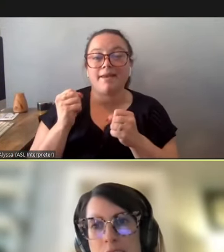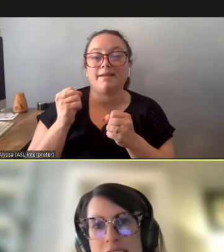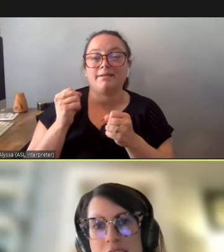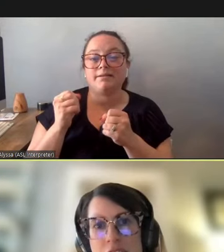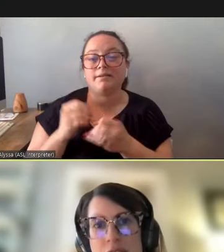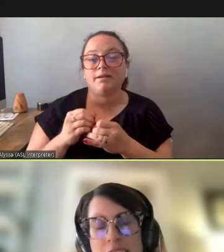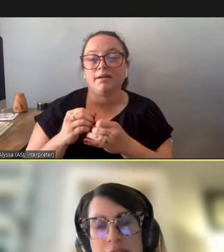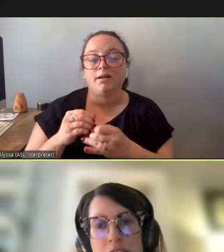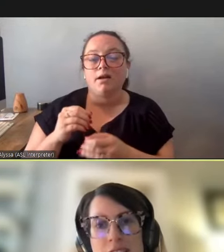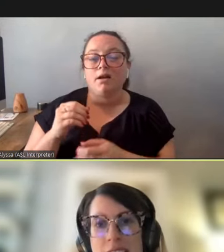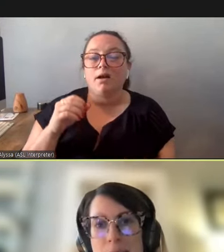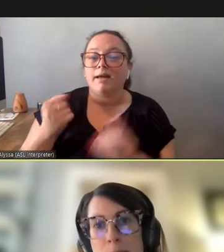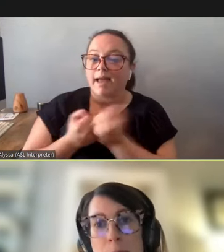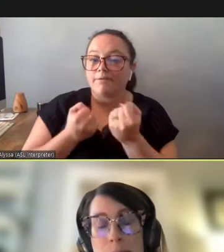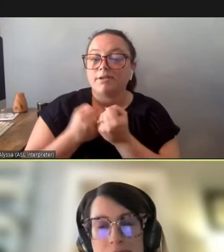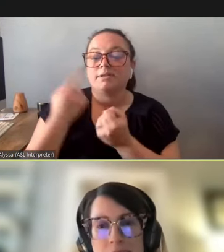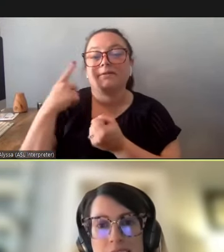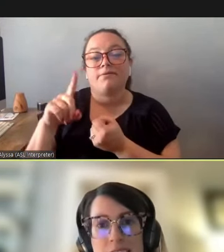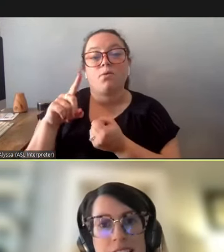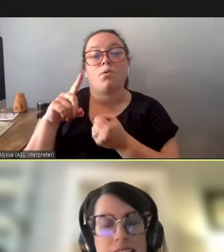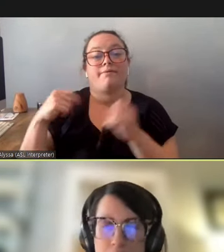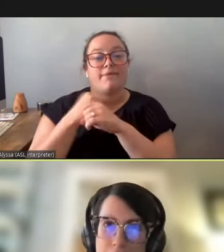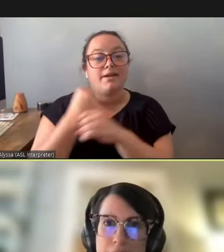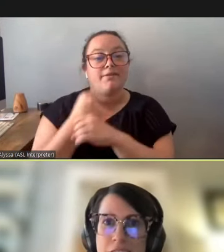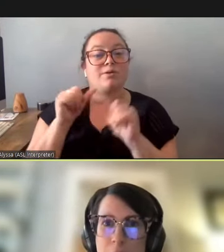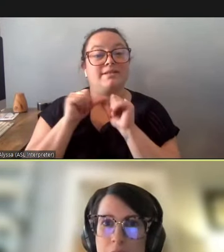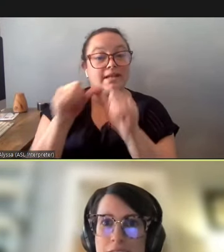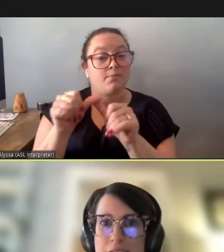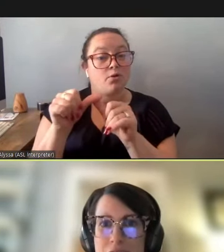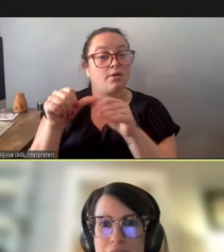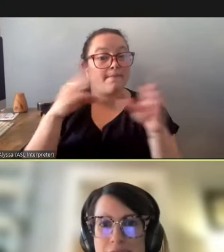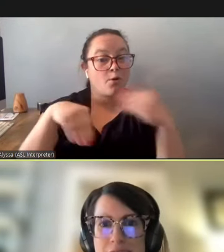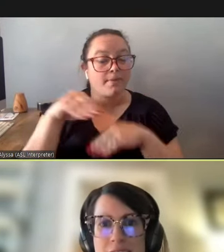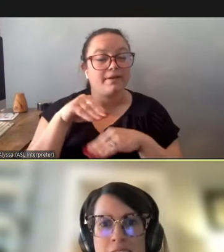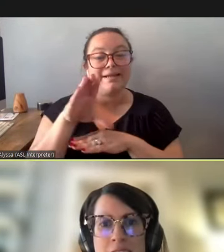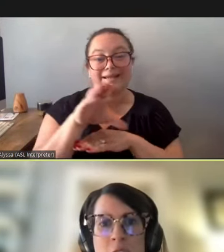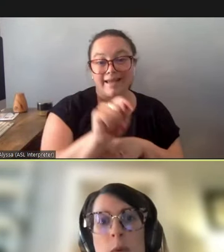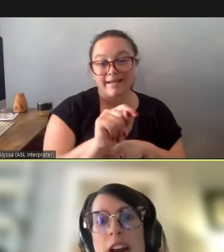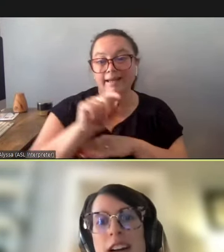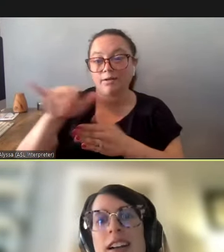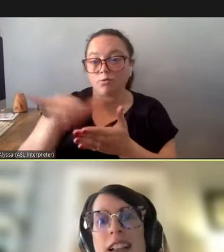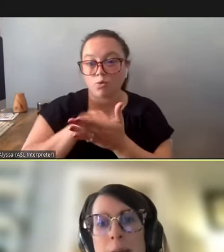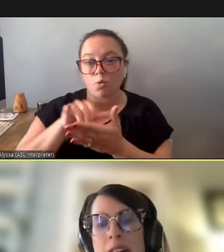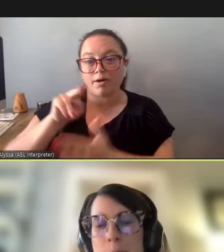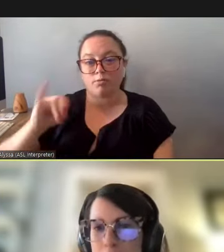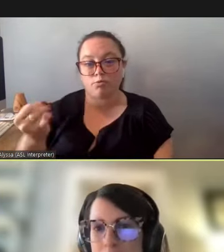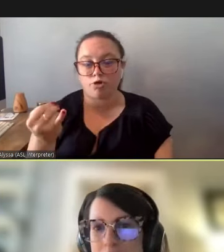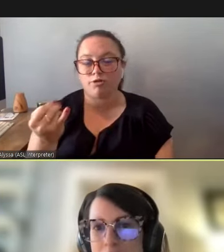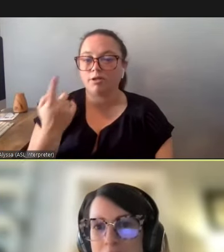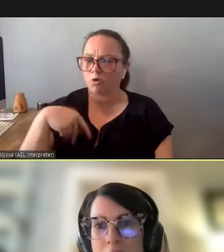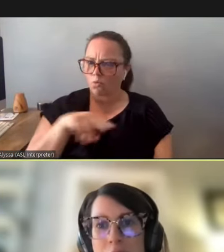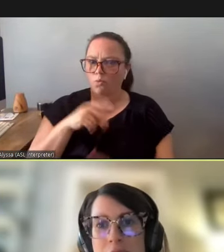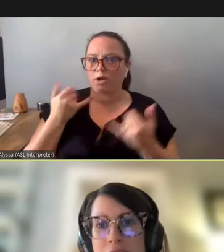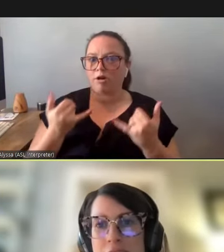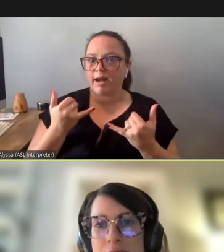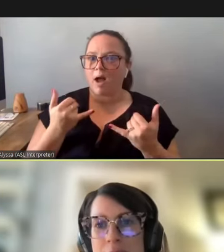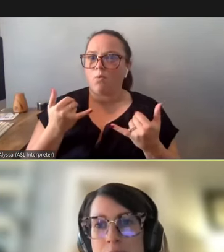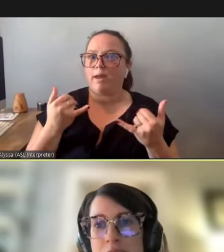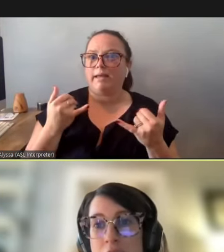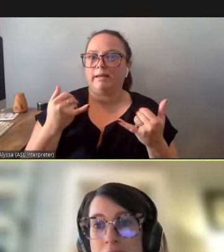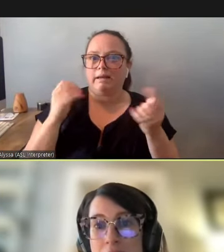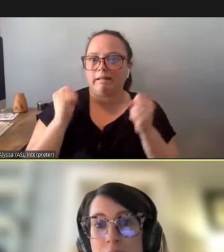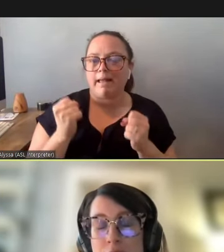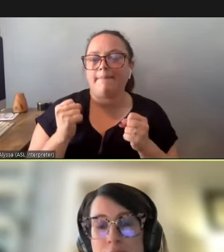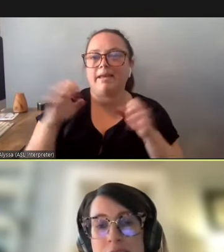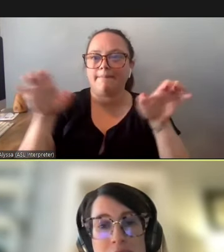policy organization fighting for sustainable mobility in Connecticut, New York, and New Jersey. We are in a climate emergency, and our region is faced